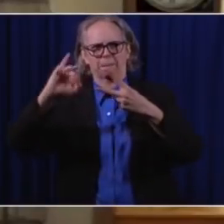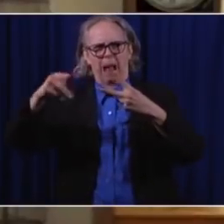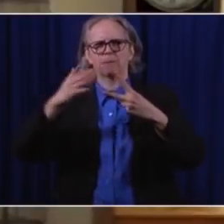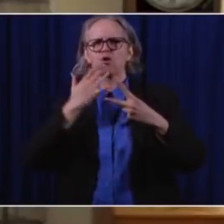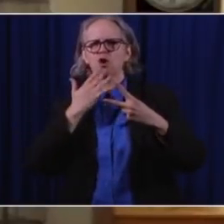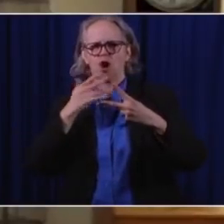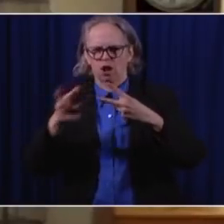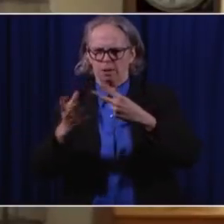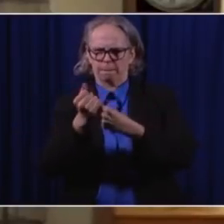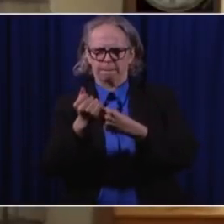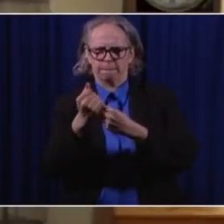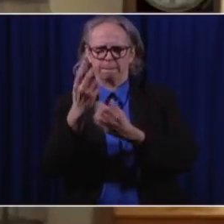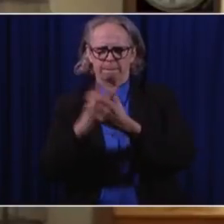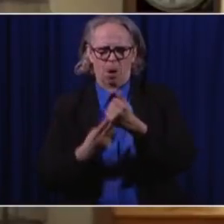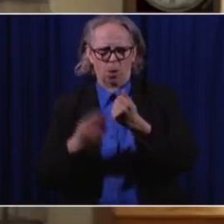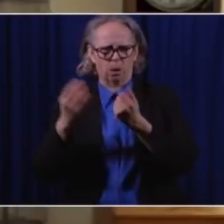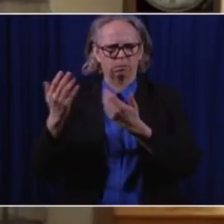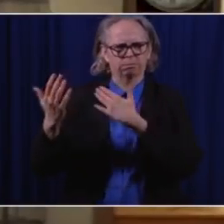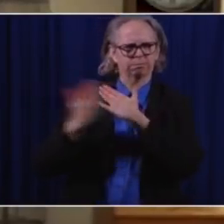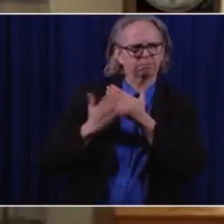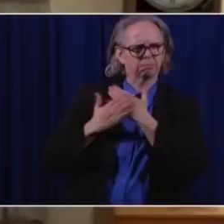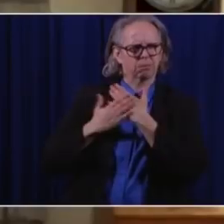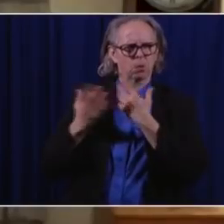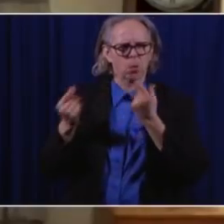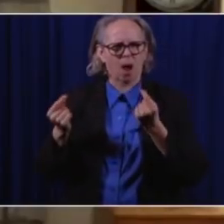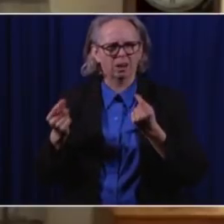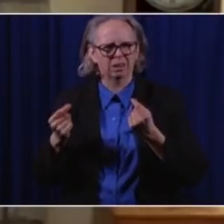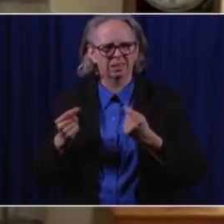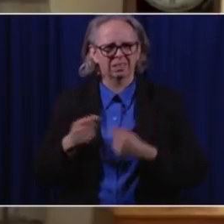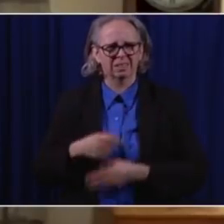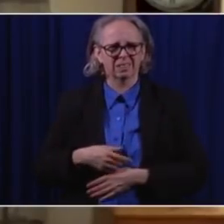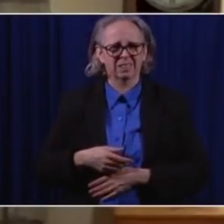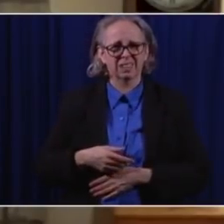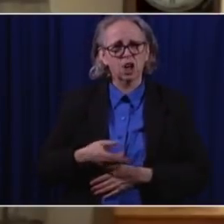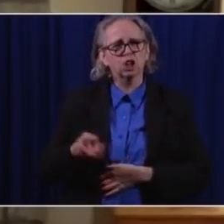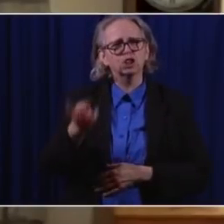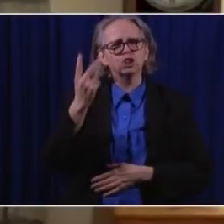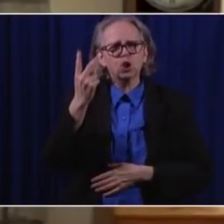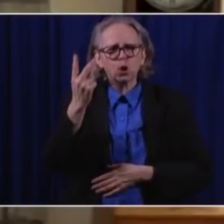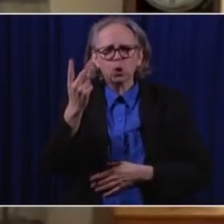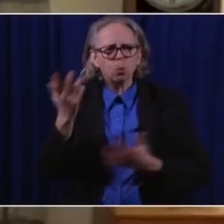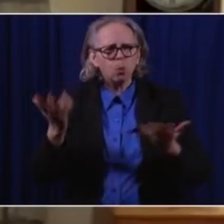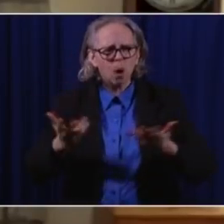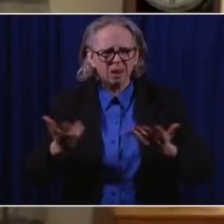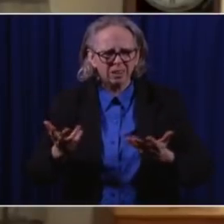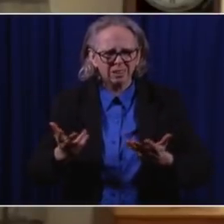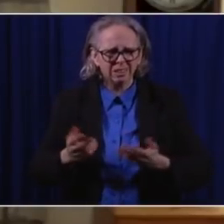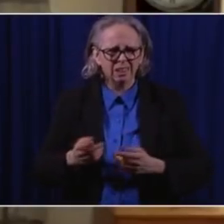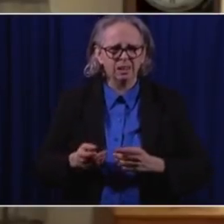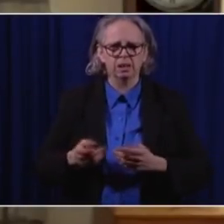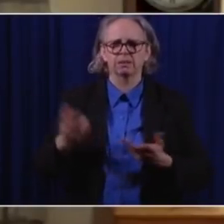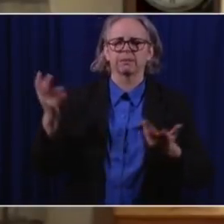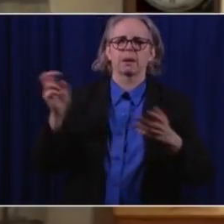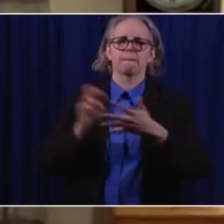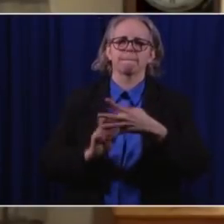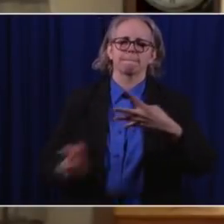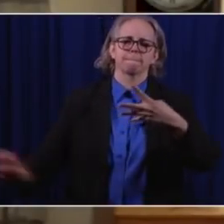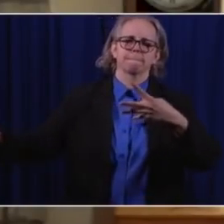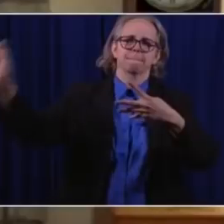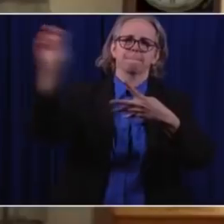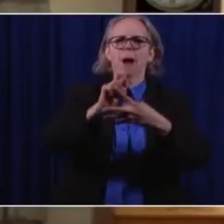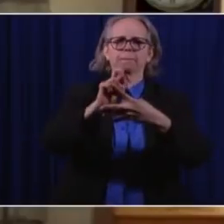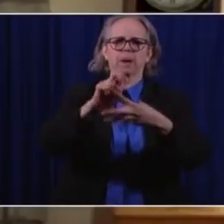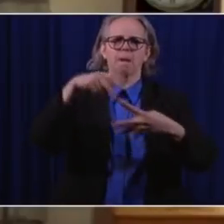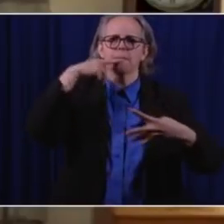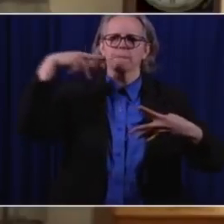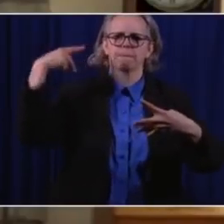We're hitting 2 critical milestones this week. For the first time, we have a county that will be purple. This means that they have flagged 6 or more